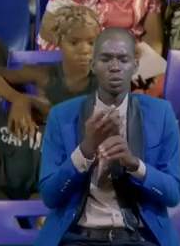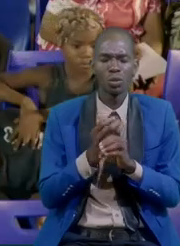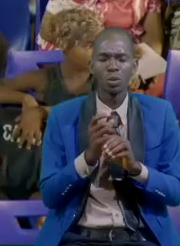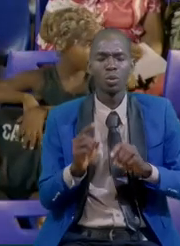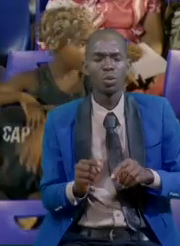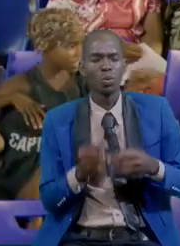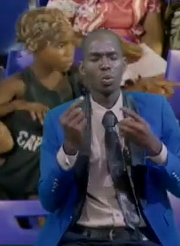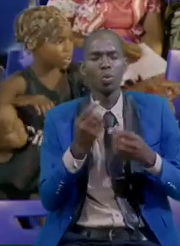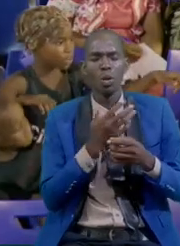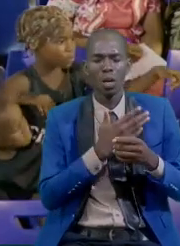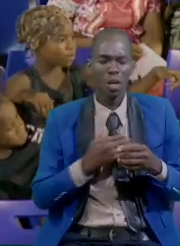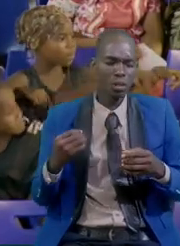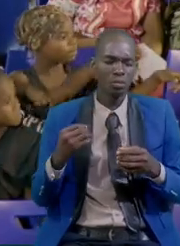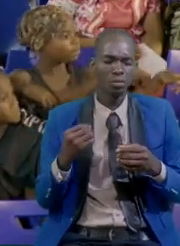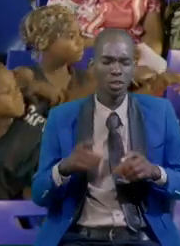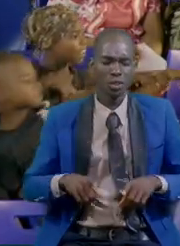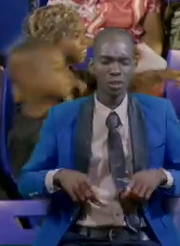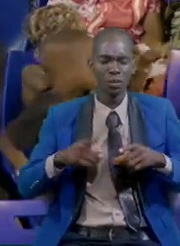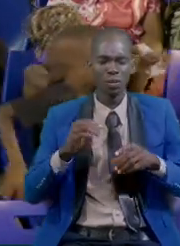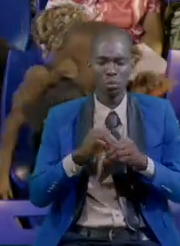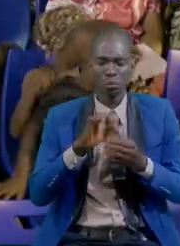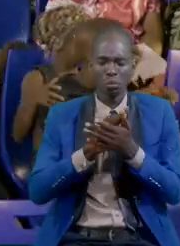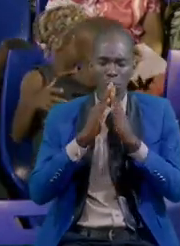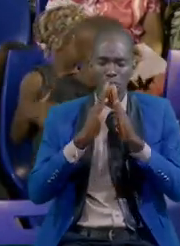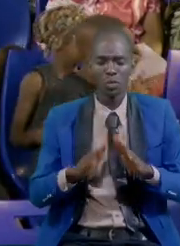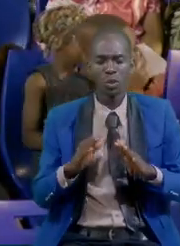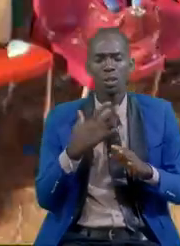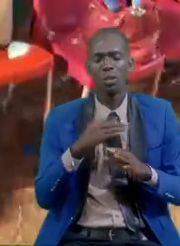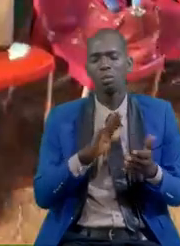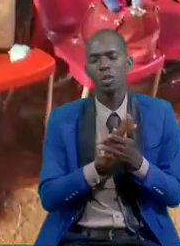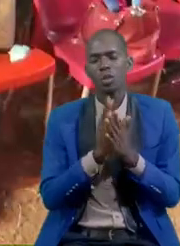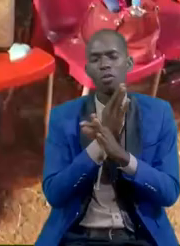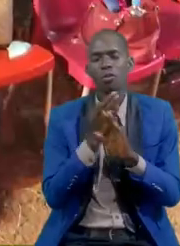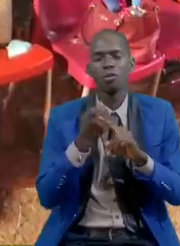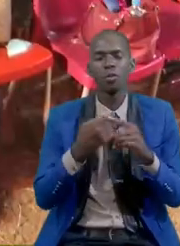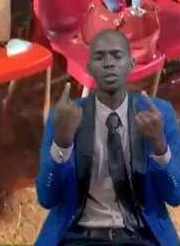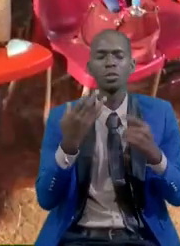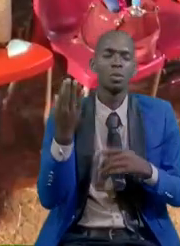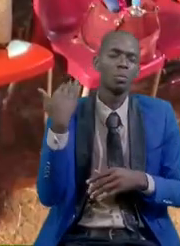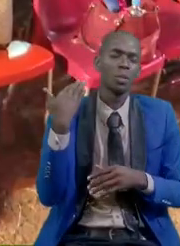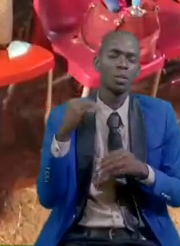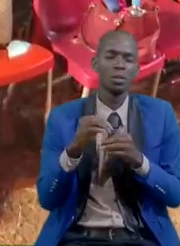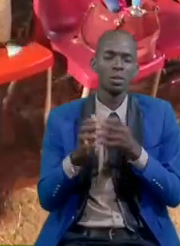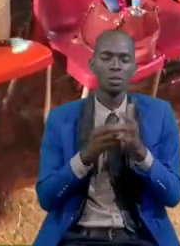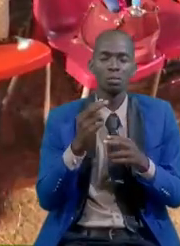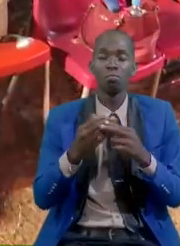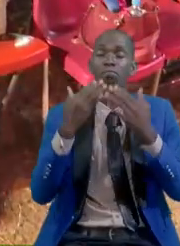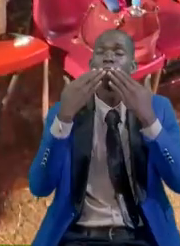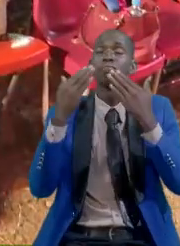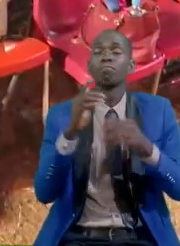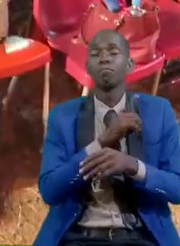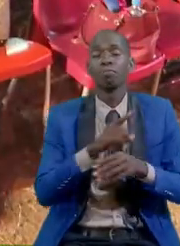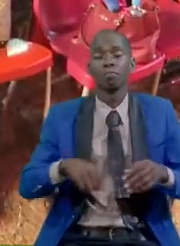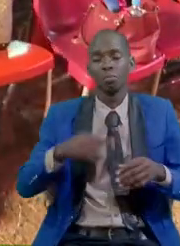and live free from the sins of the past in Jesus' name. Thank you, Lord. We know you've done it.